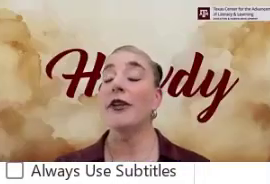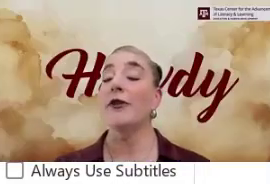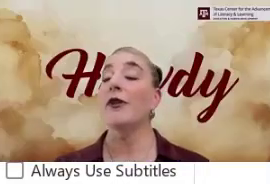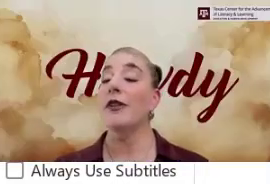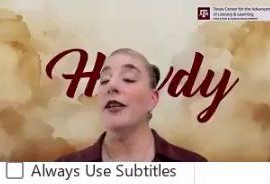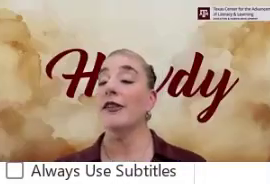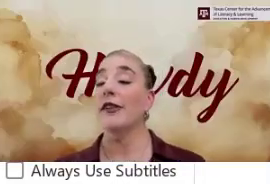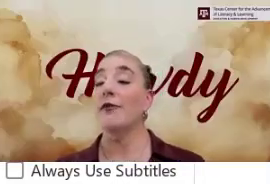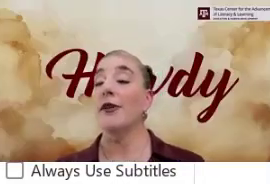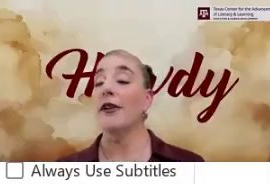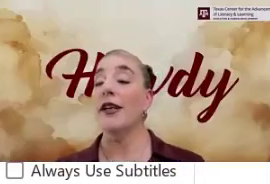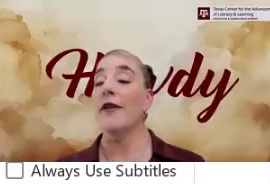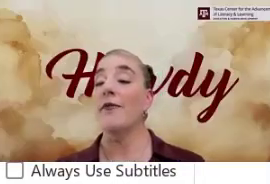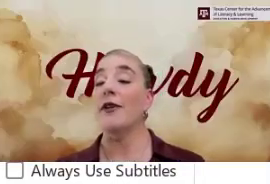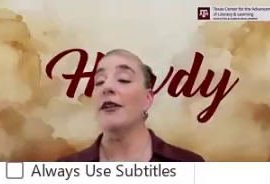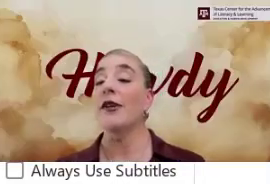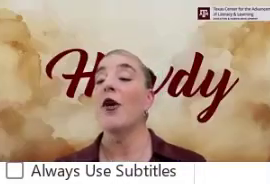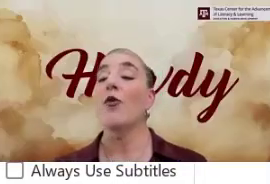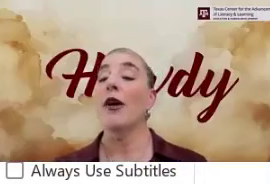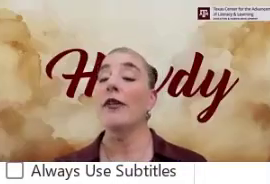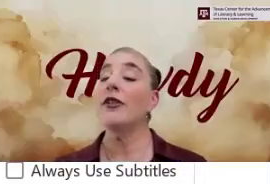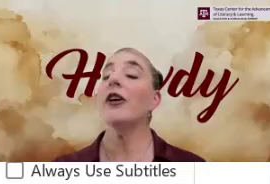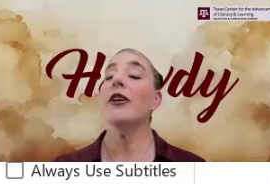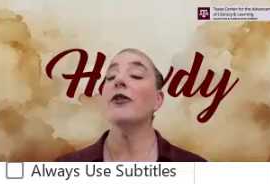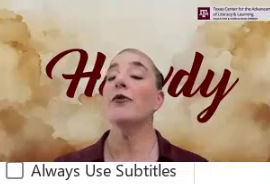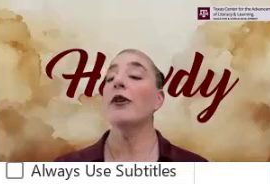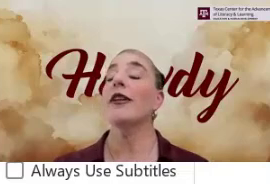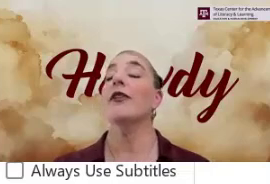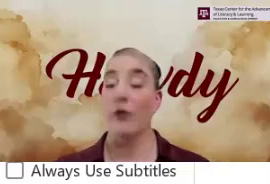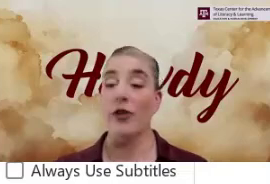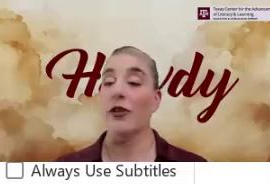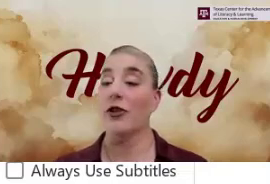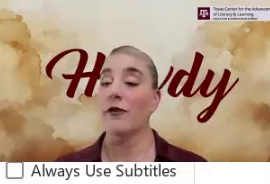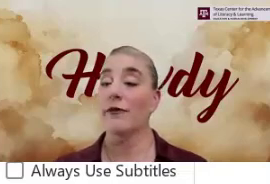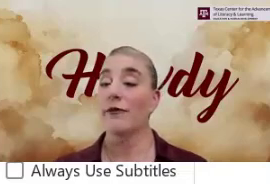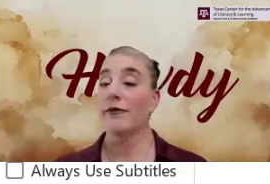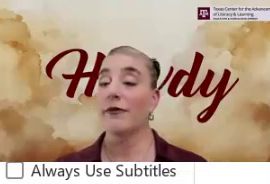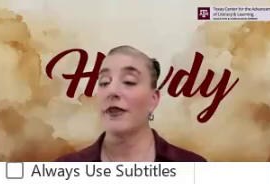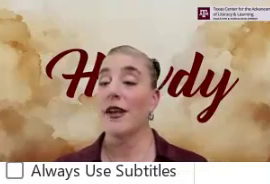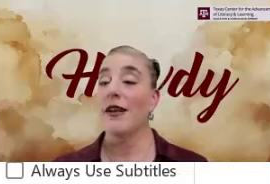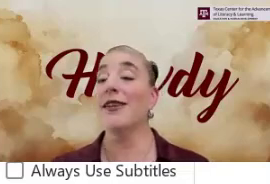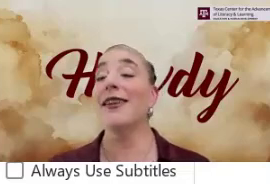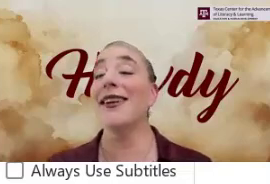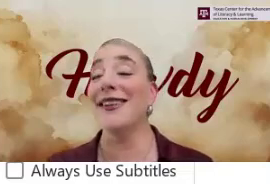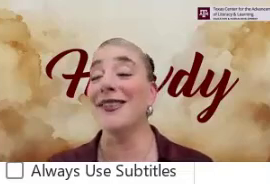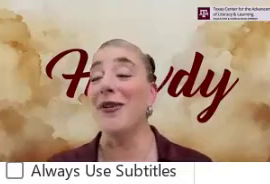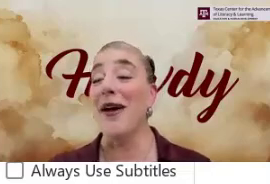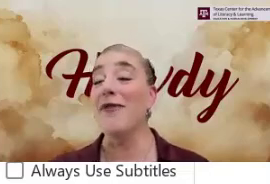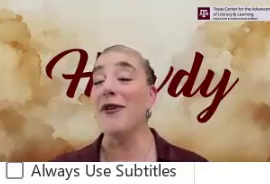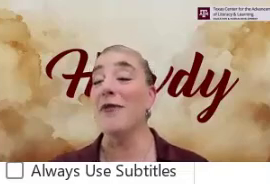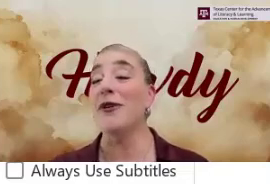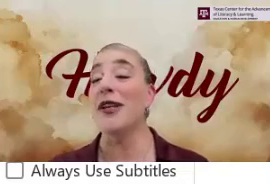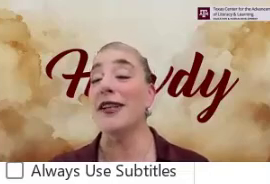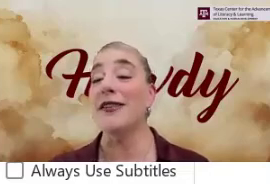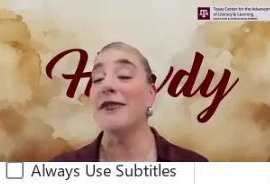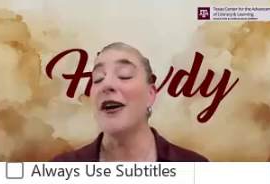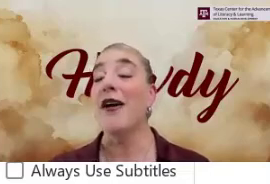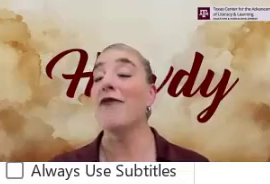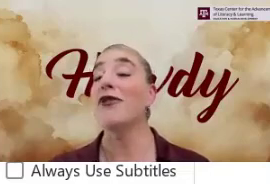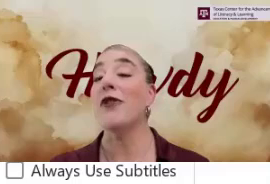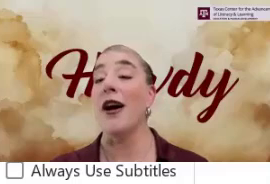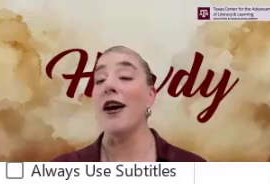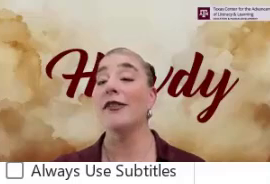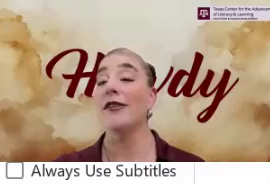been very clear with the accessibility companies, what they touch and what they don't touch. So I'm very